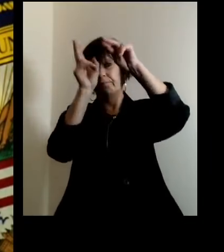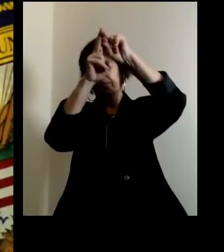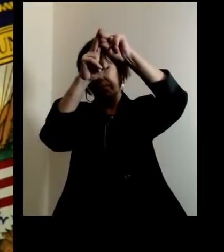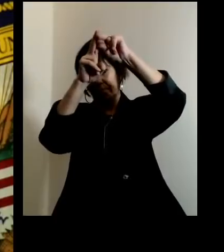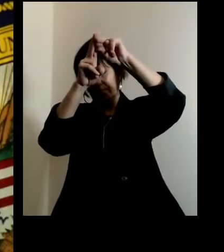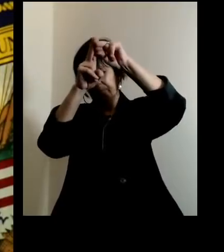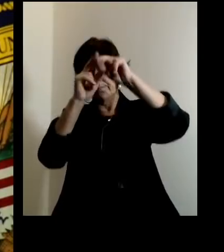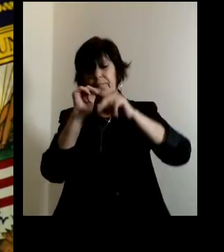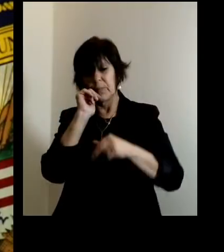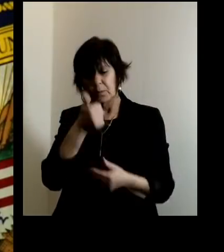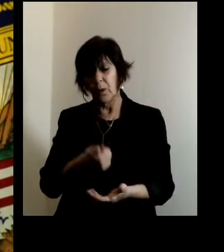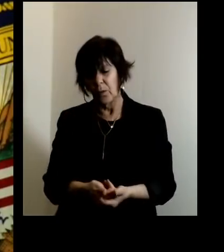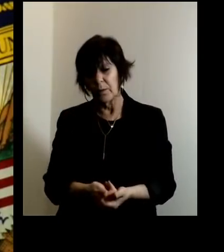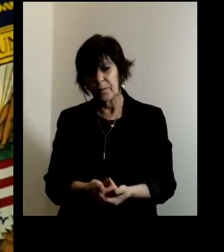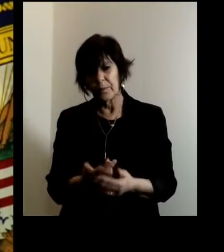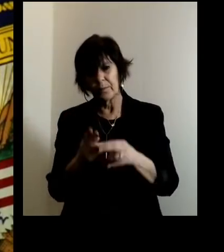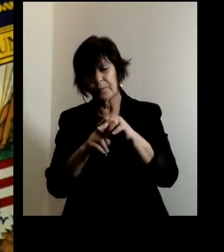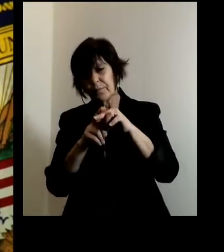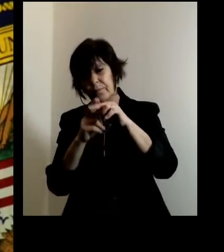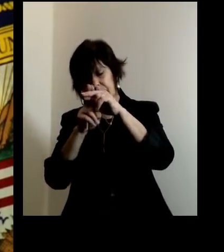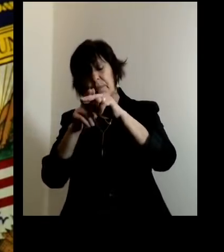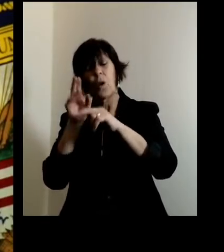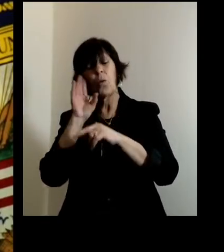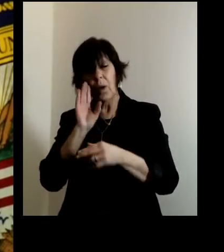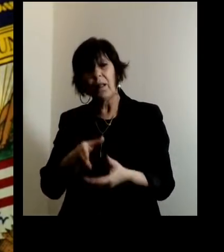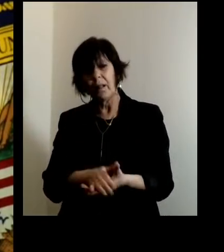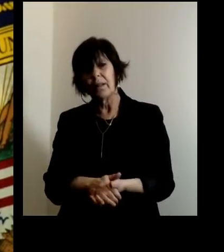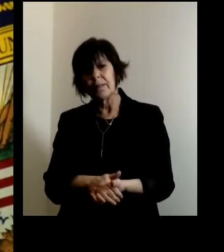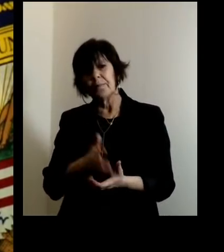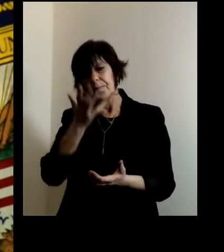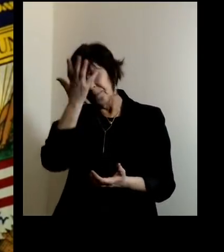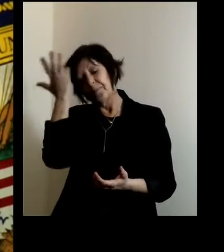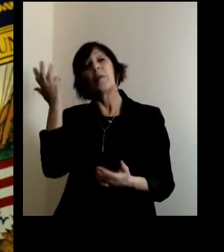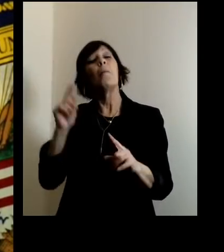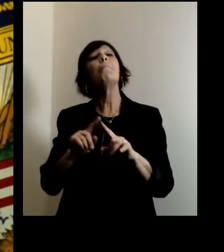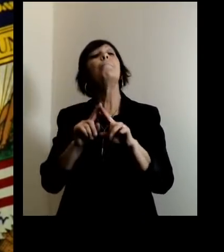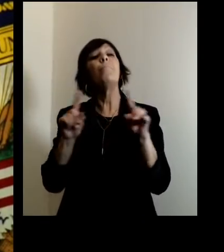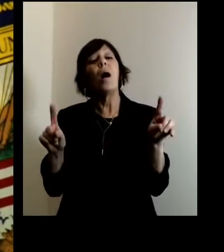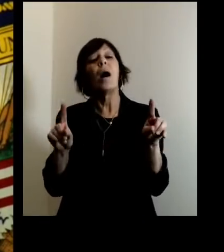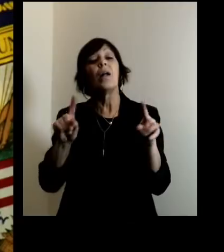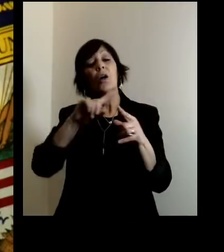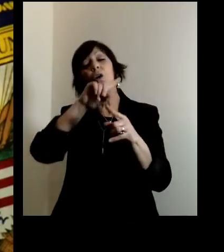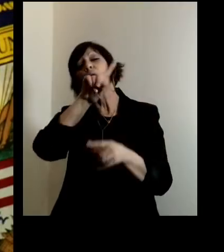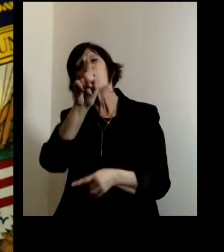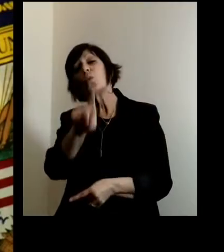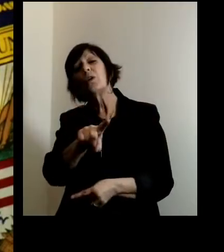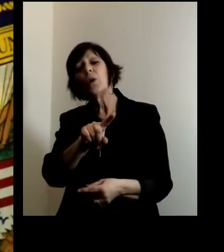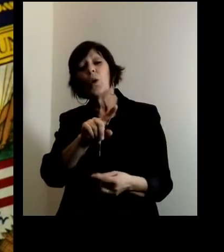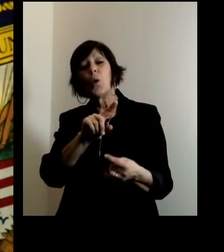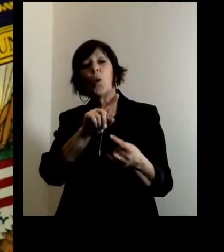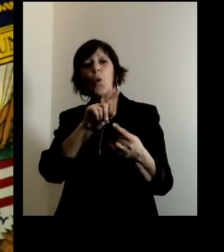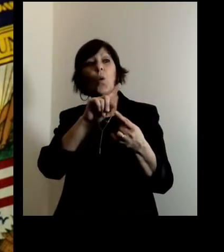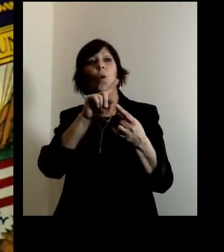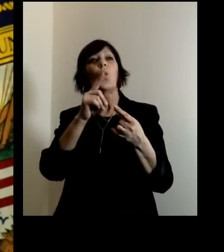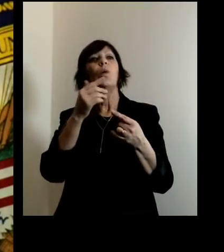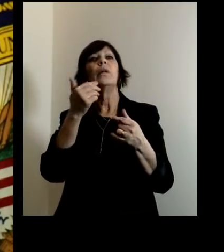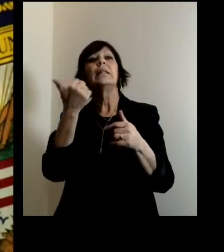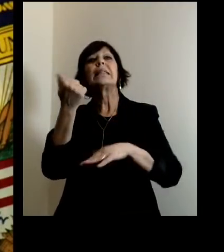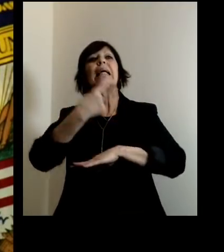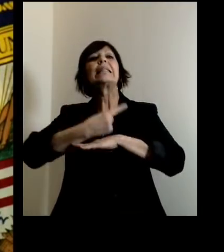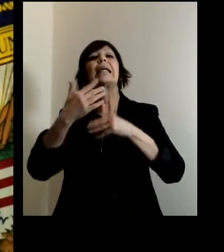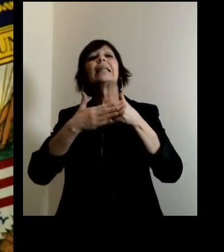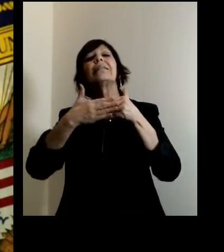release tomorrow's data, and will be surpassed when we release the data after that and after that. The question is, what happens basically 10 days after